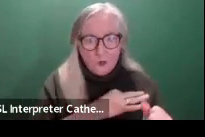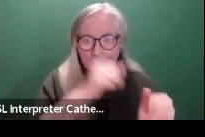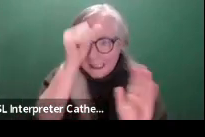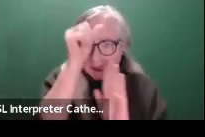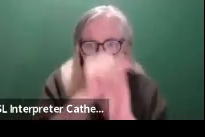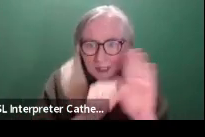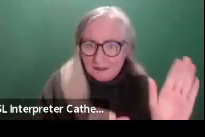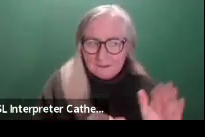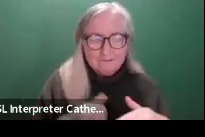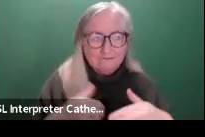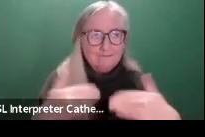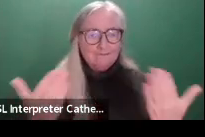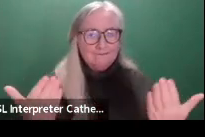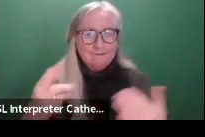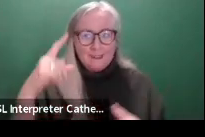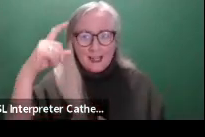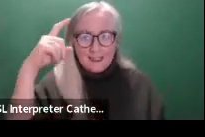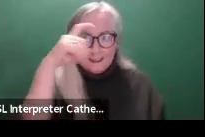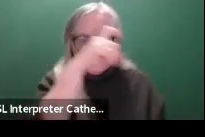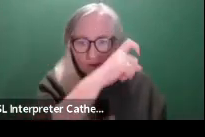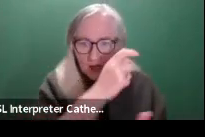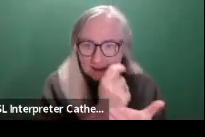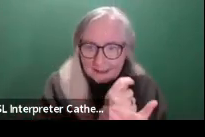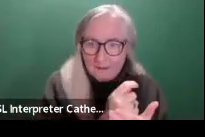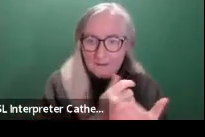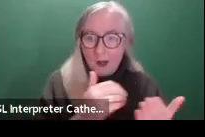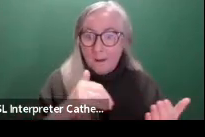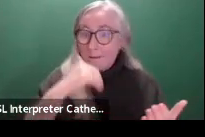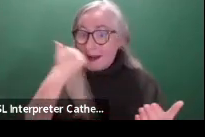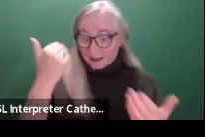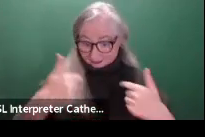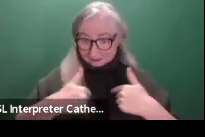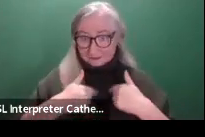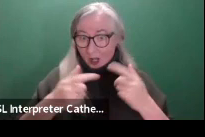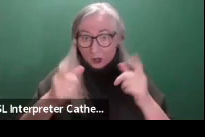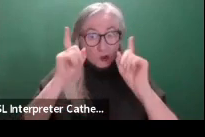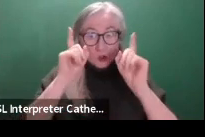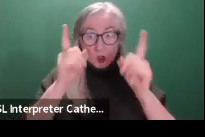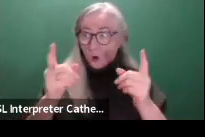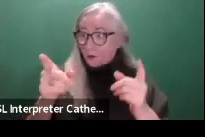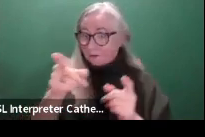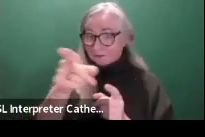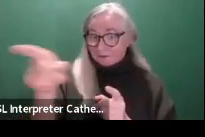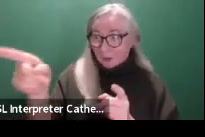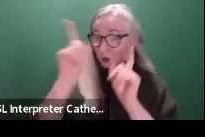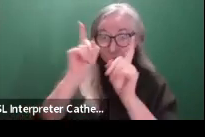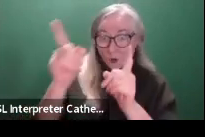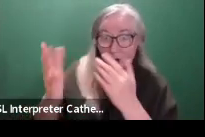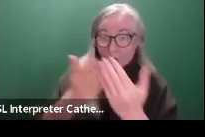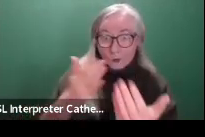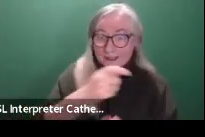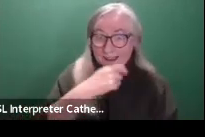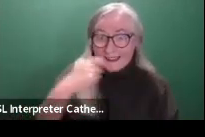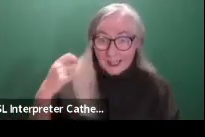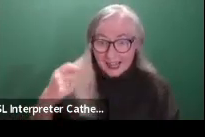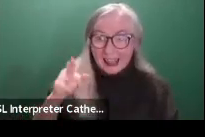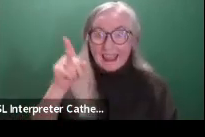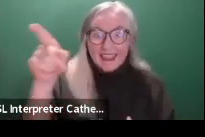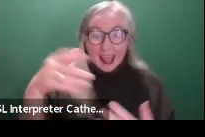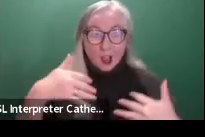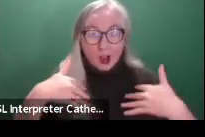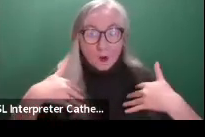having a difficult time. Sometimes it's because people just don't know, they don't know what to say. And they're also concerned that if they